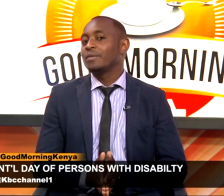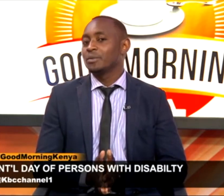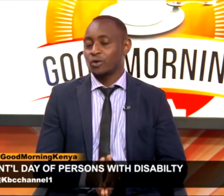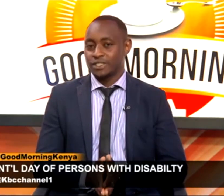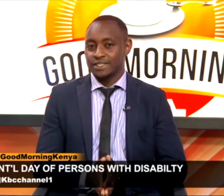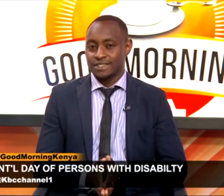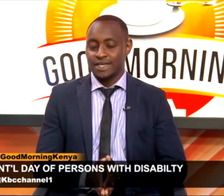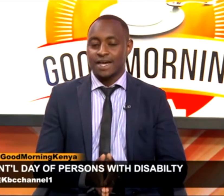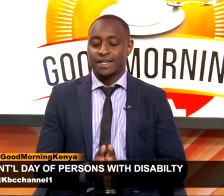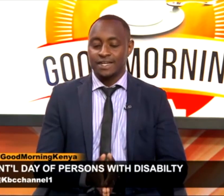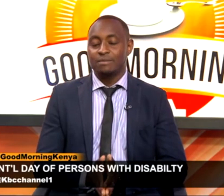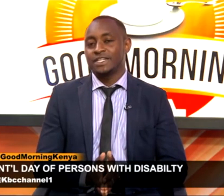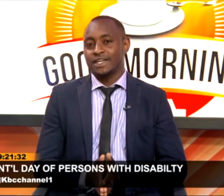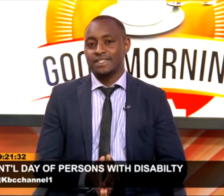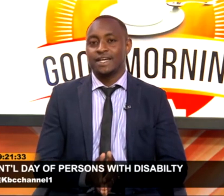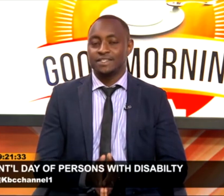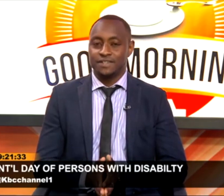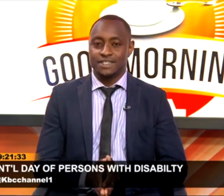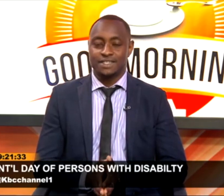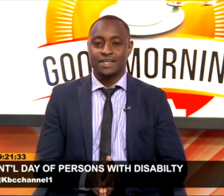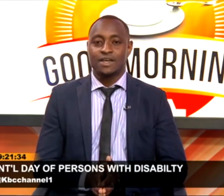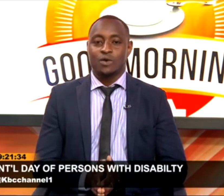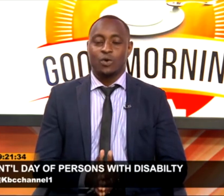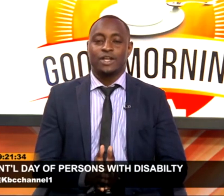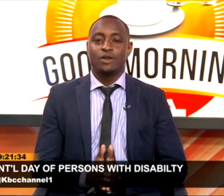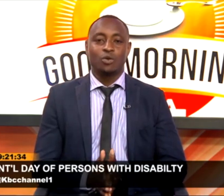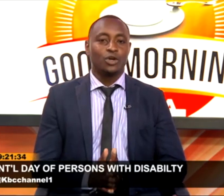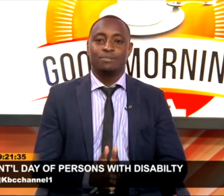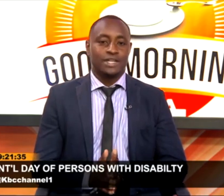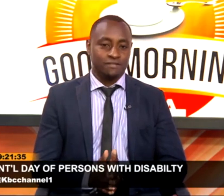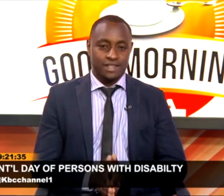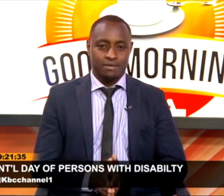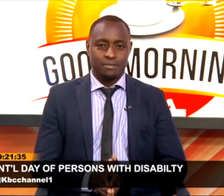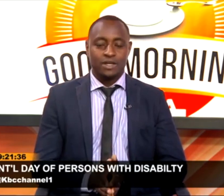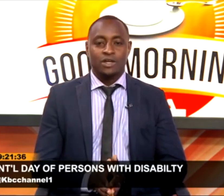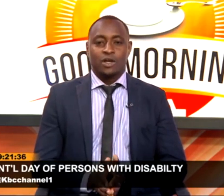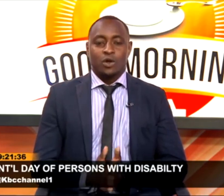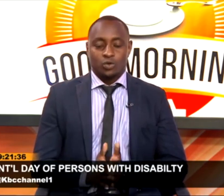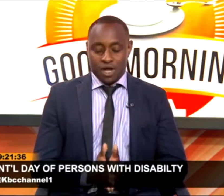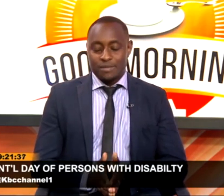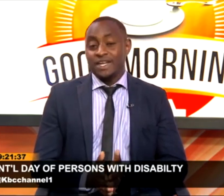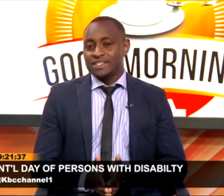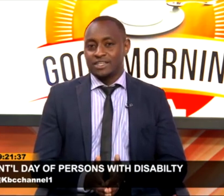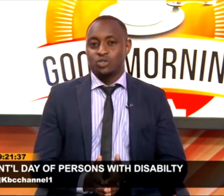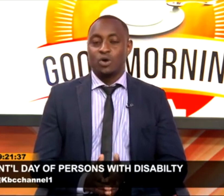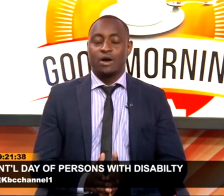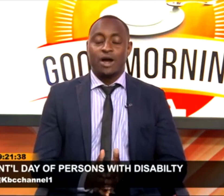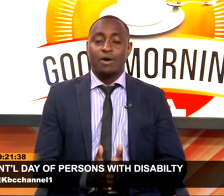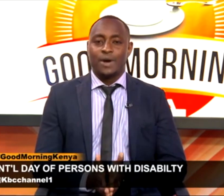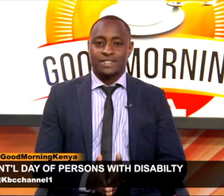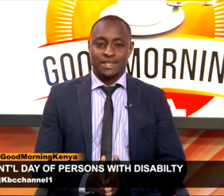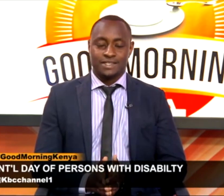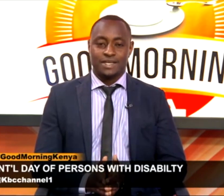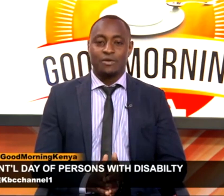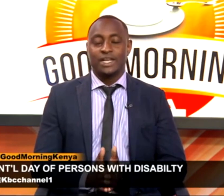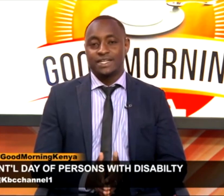their own farming projects and income generating activities when nobody believed in them, to come and listen to